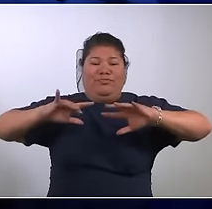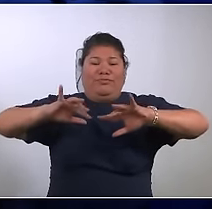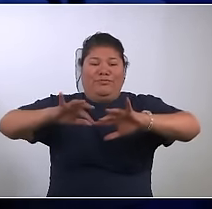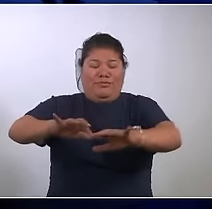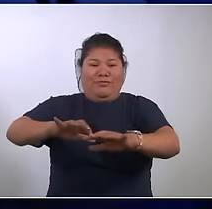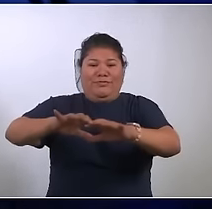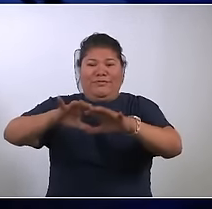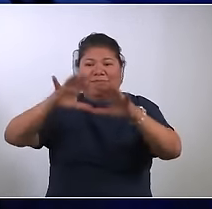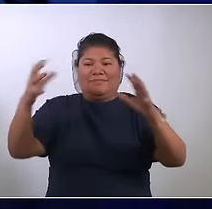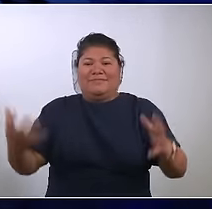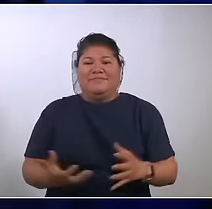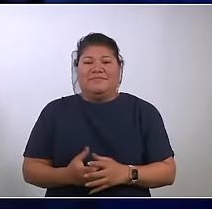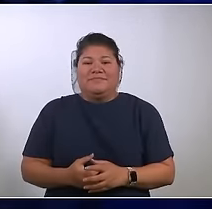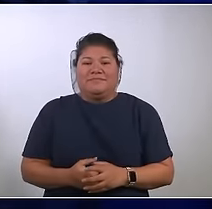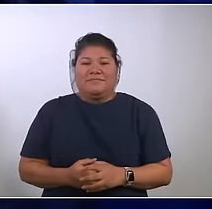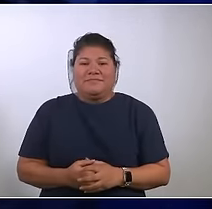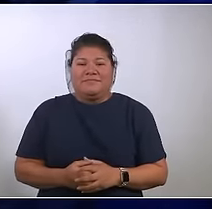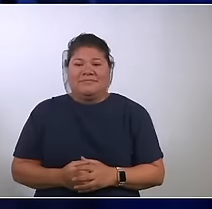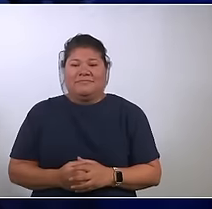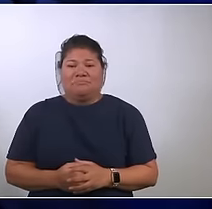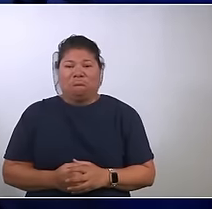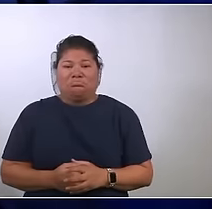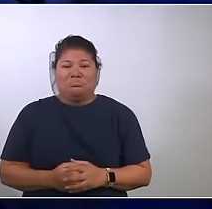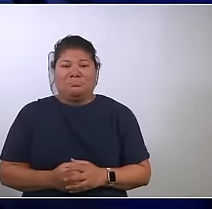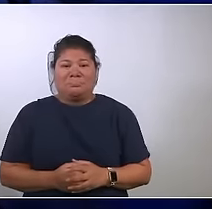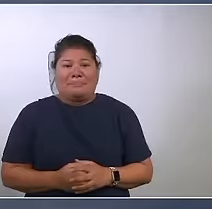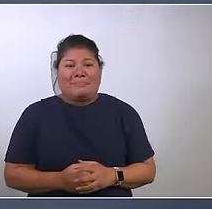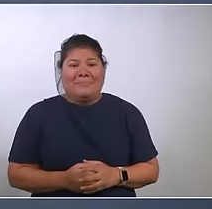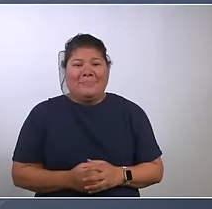the earth. De la tierra.